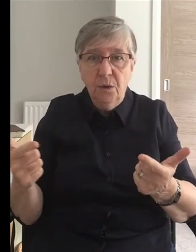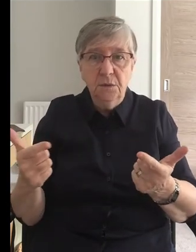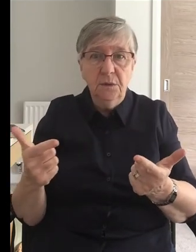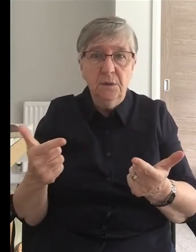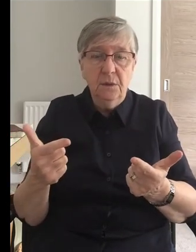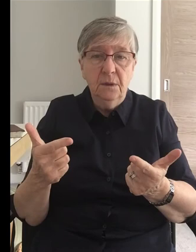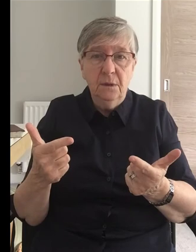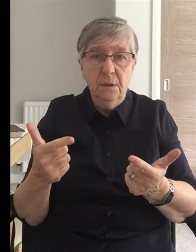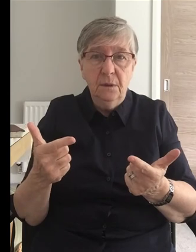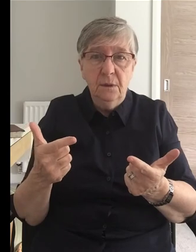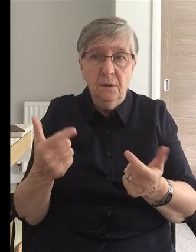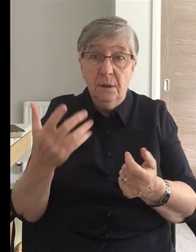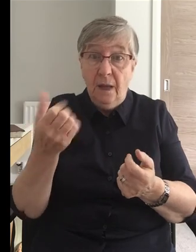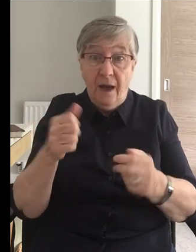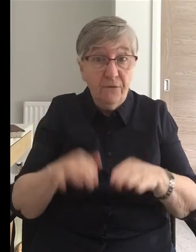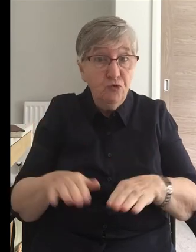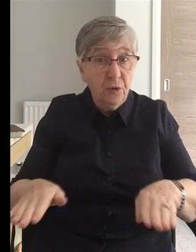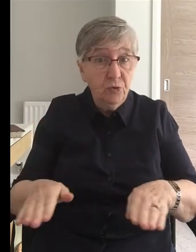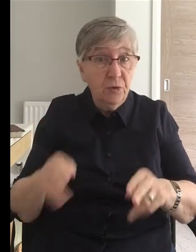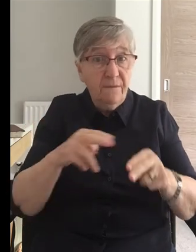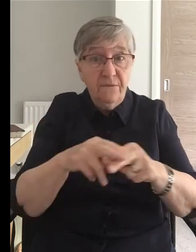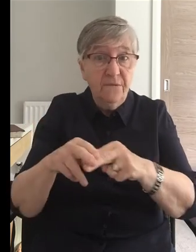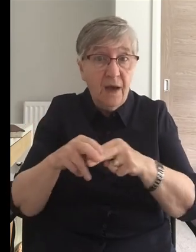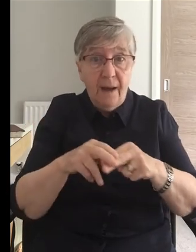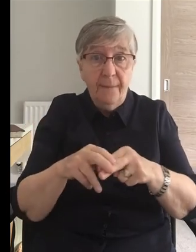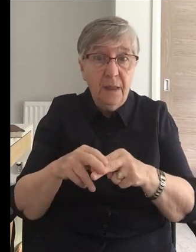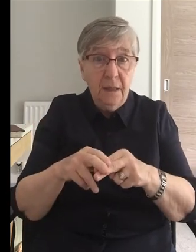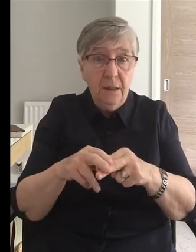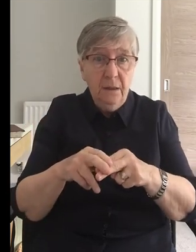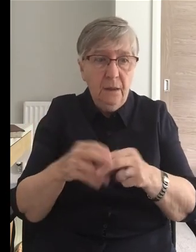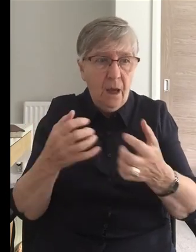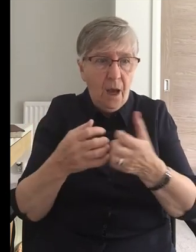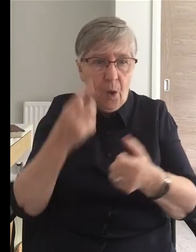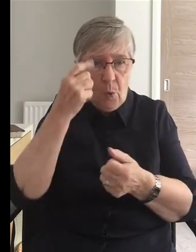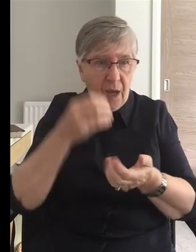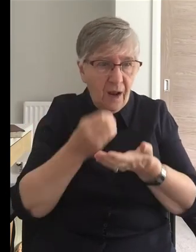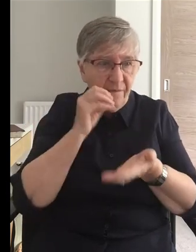who have children and family that they don't know how they're going to feed.